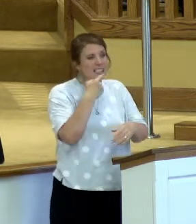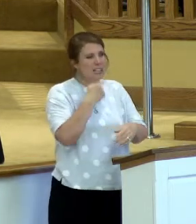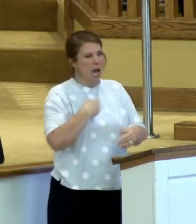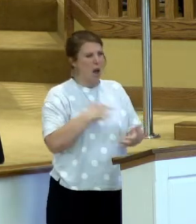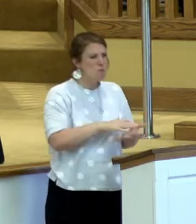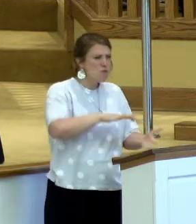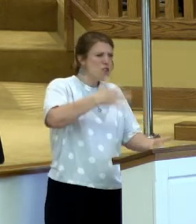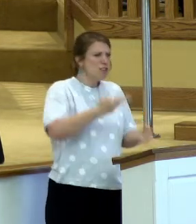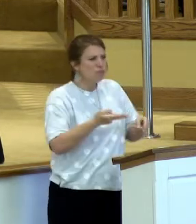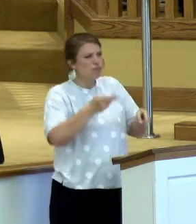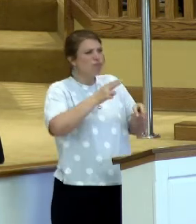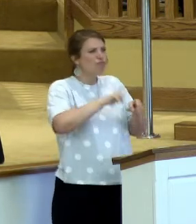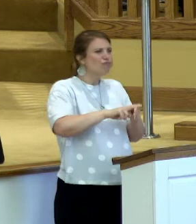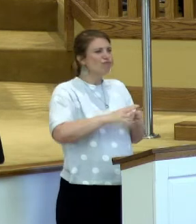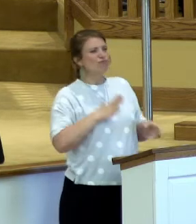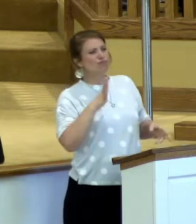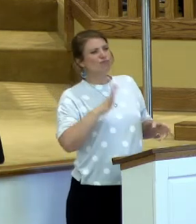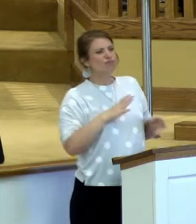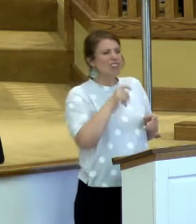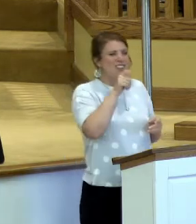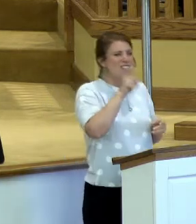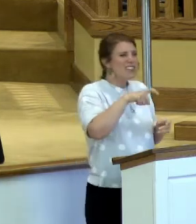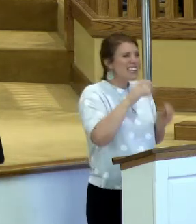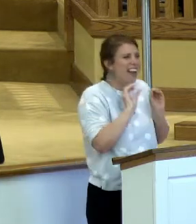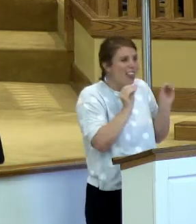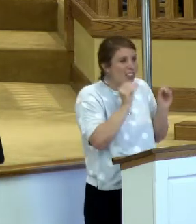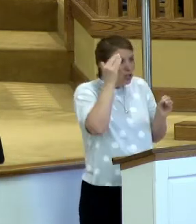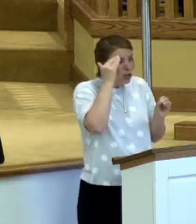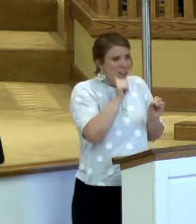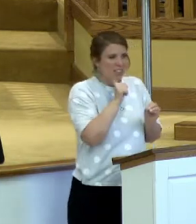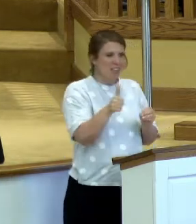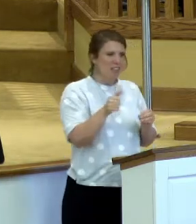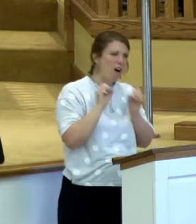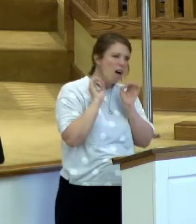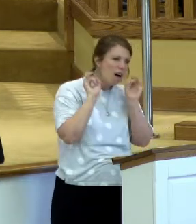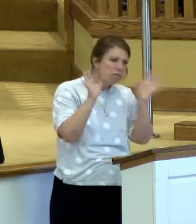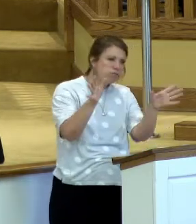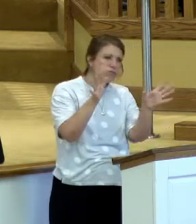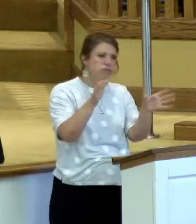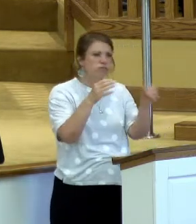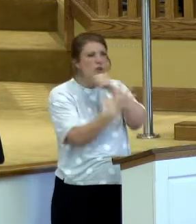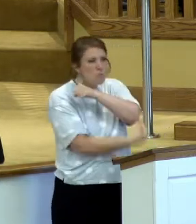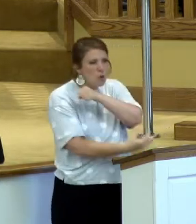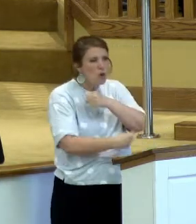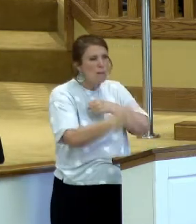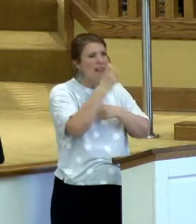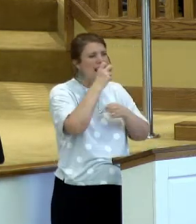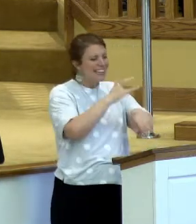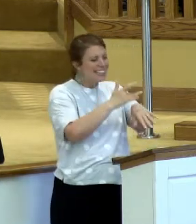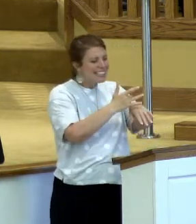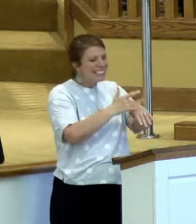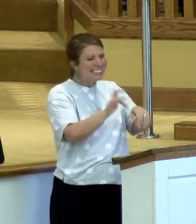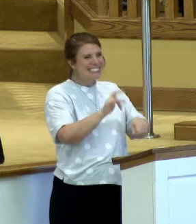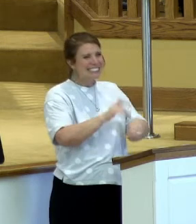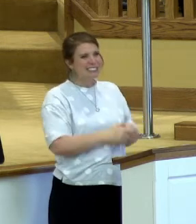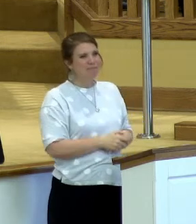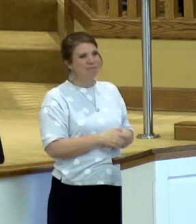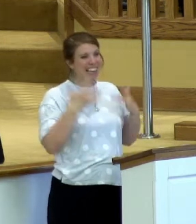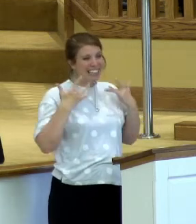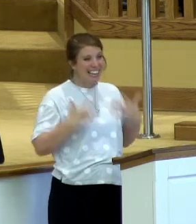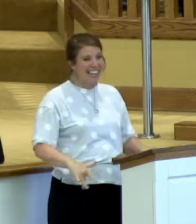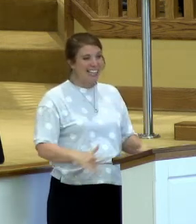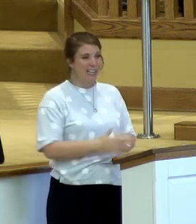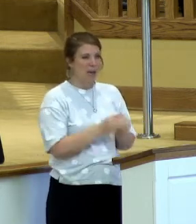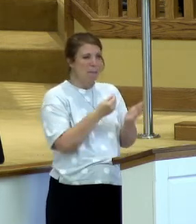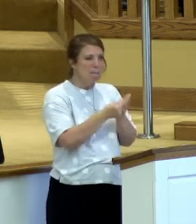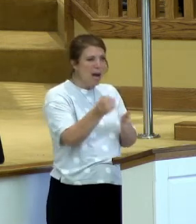sayest, I am rich and increased with goods and have need of nothing, and knowest not that thou art wretched, miserable, poor, blind, and naked. I counsel thee to buy